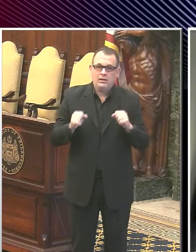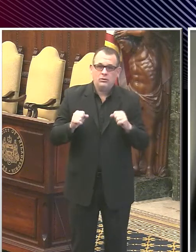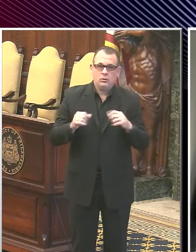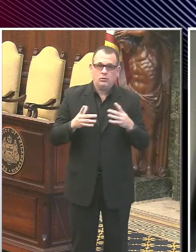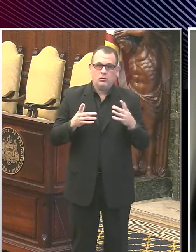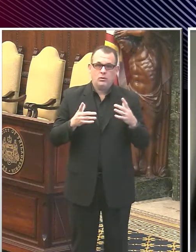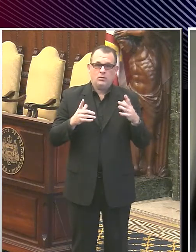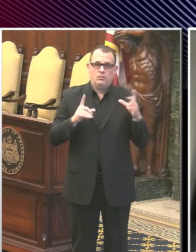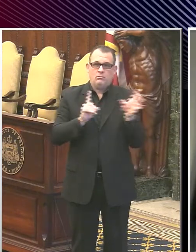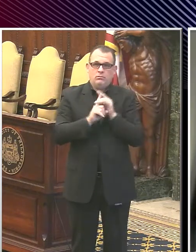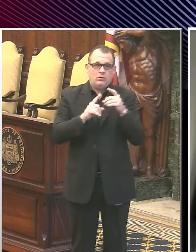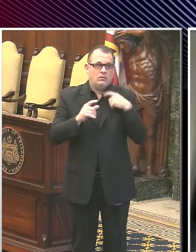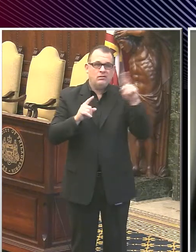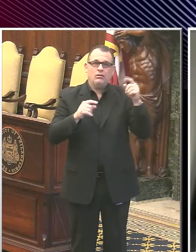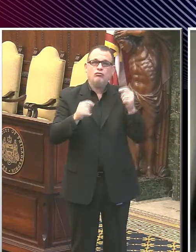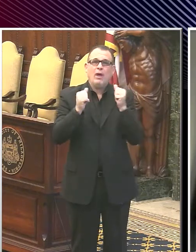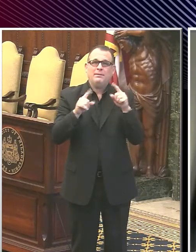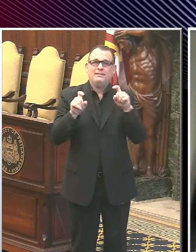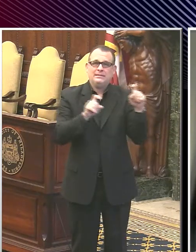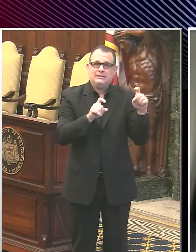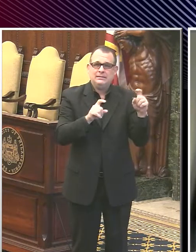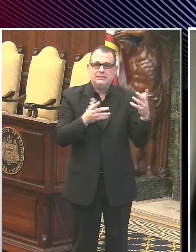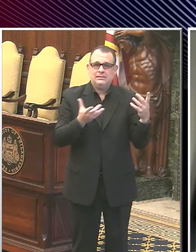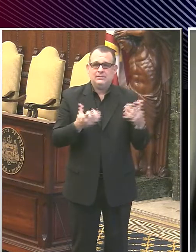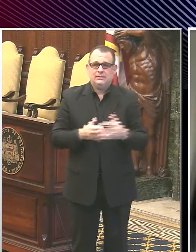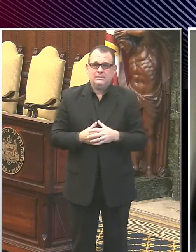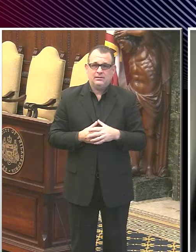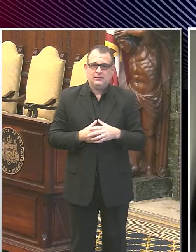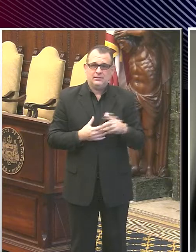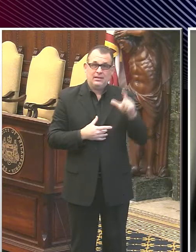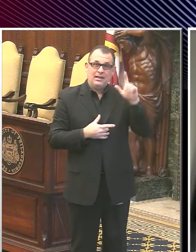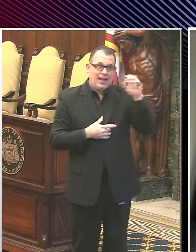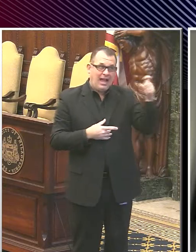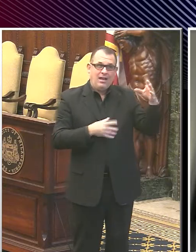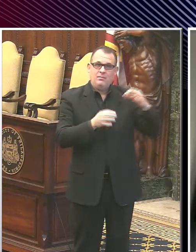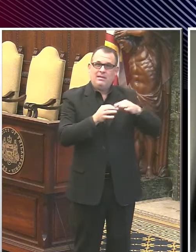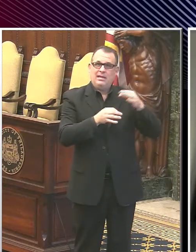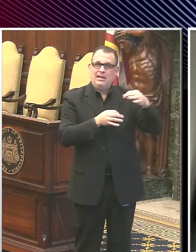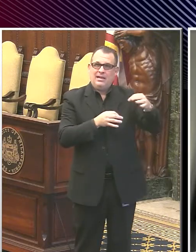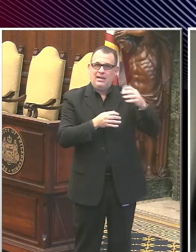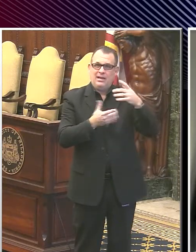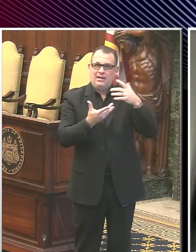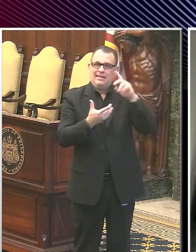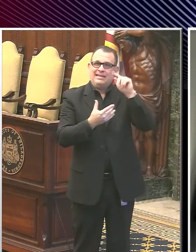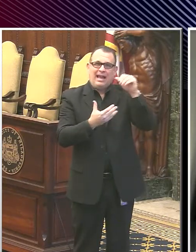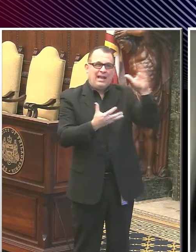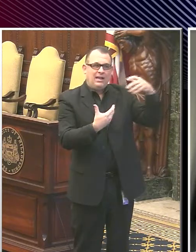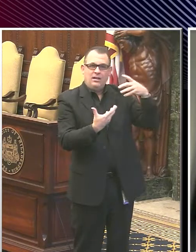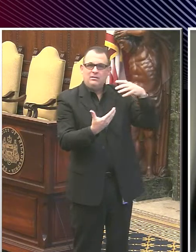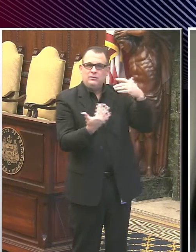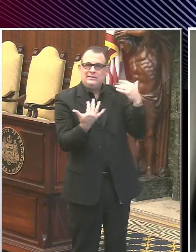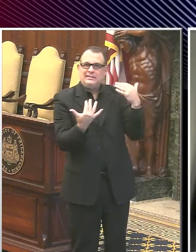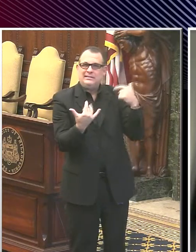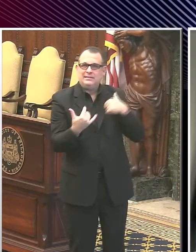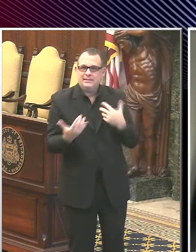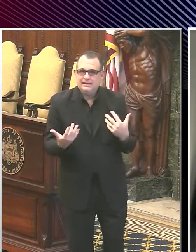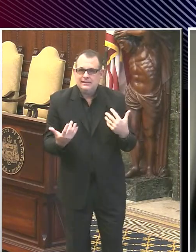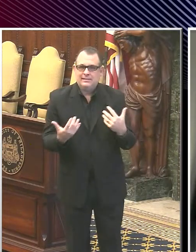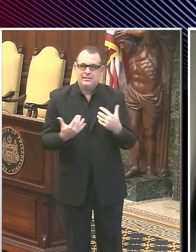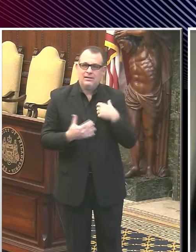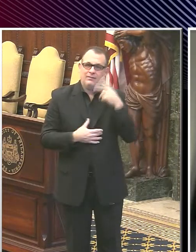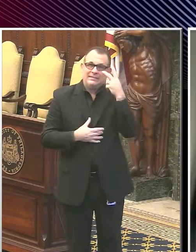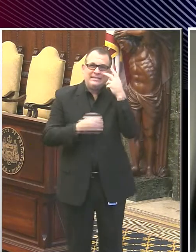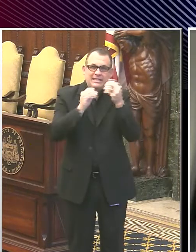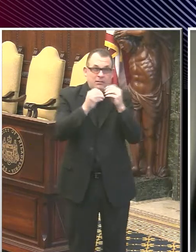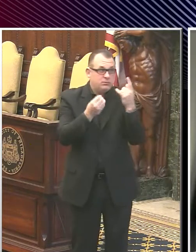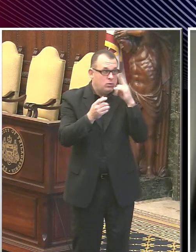test. Now, we're having delays in laboratory reporting results to us, and it makes it difficult for us to follow the trends in the epidemic. But the pattern we're